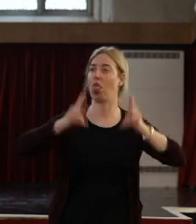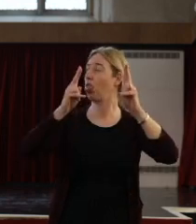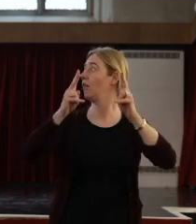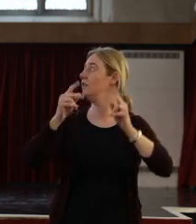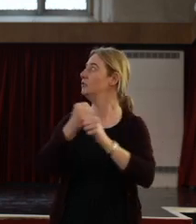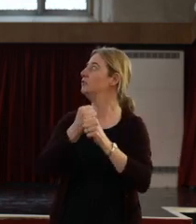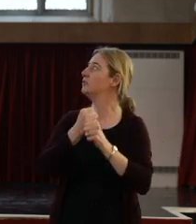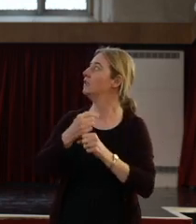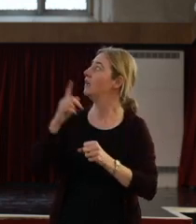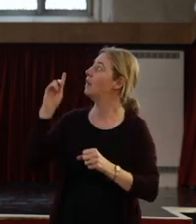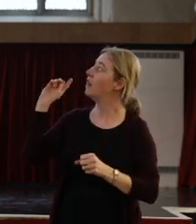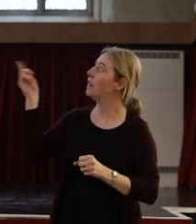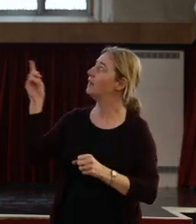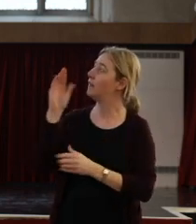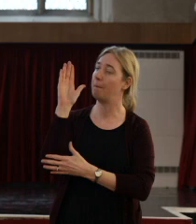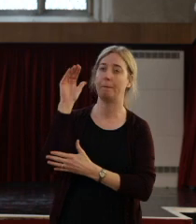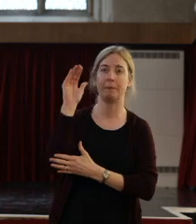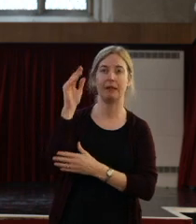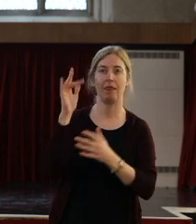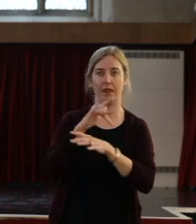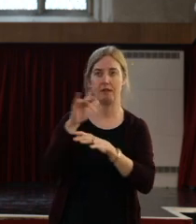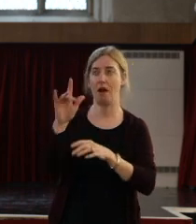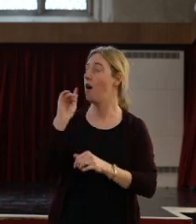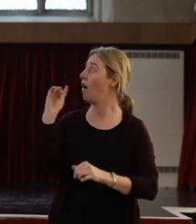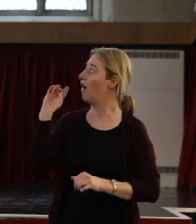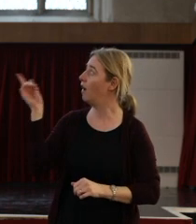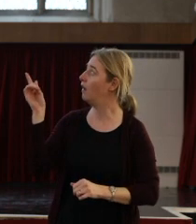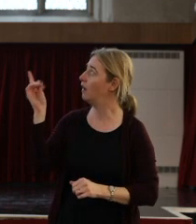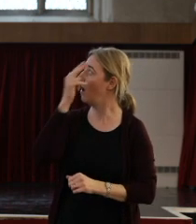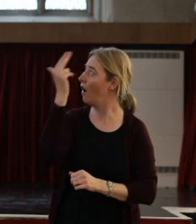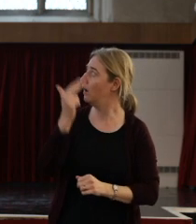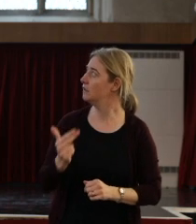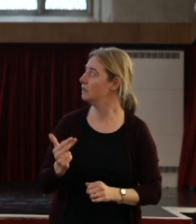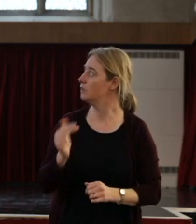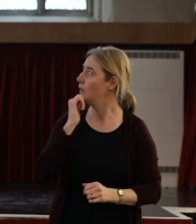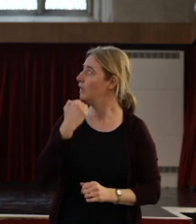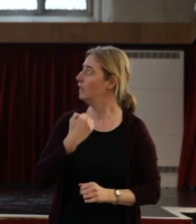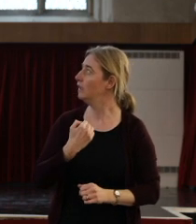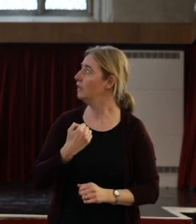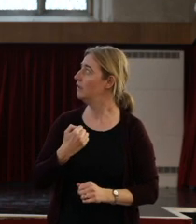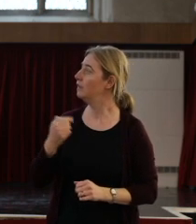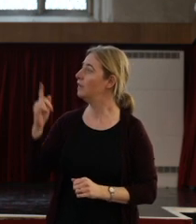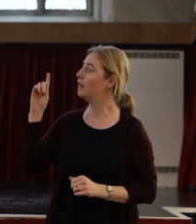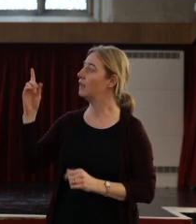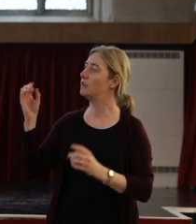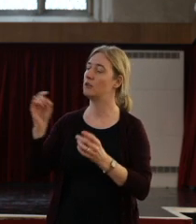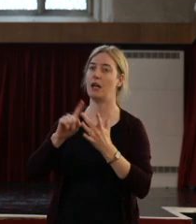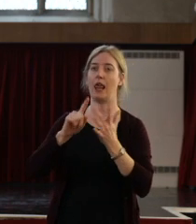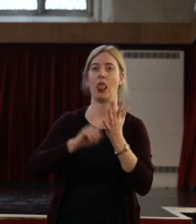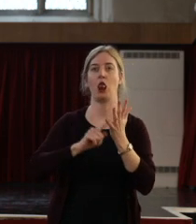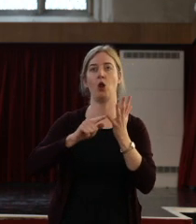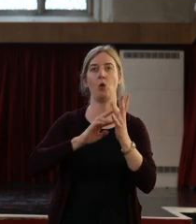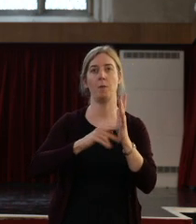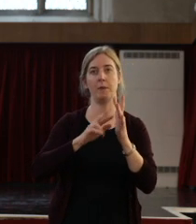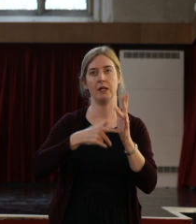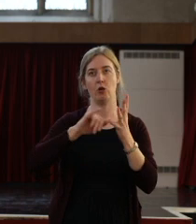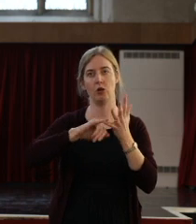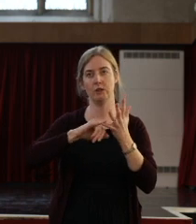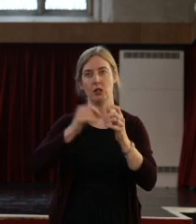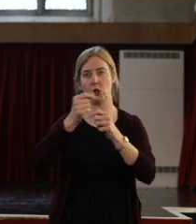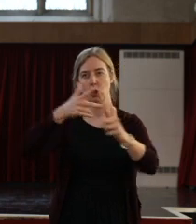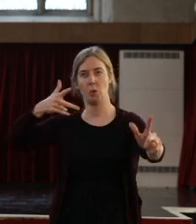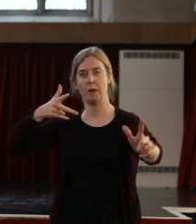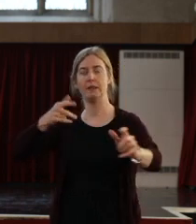Puppet Theatre and the Cycles are doing the art piece. This is Illuminos, and this is Cupid's Castle that will